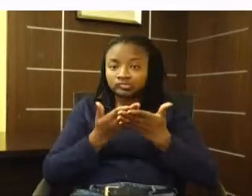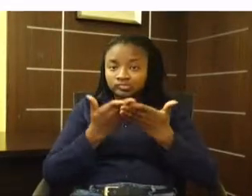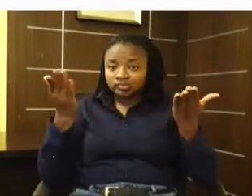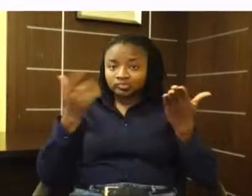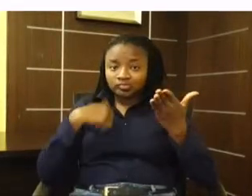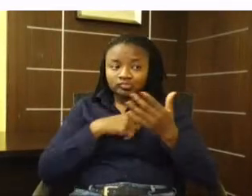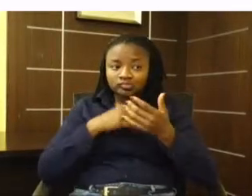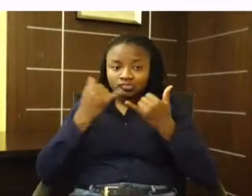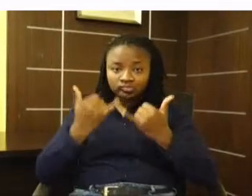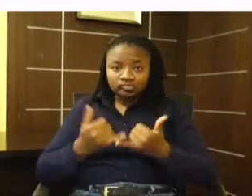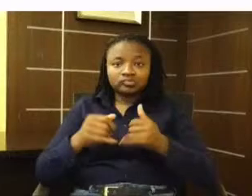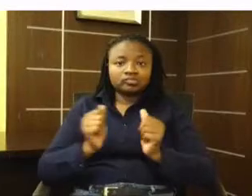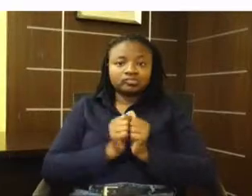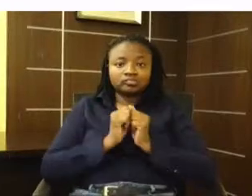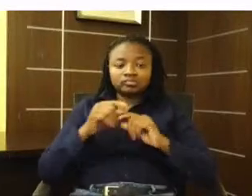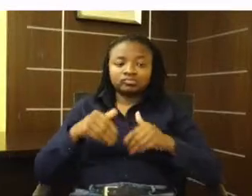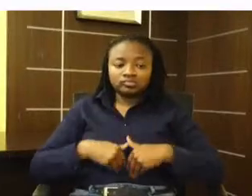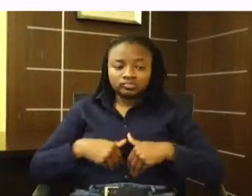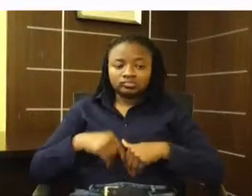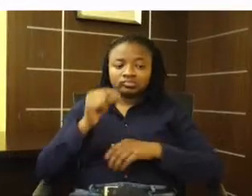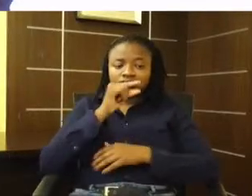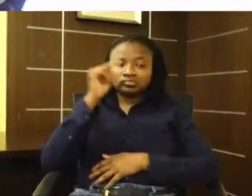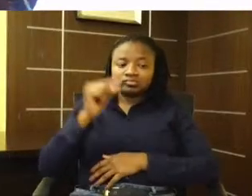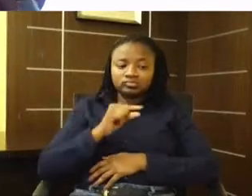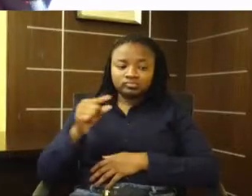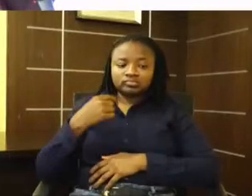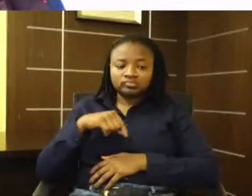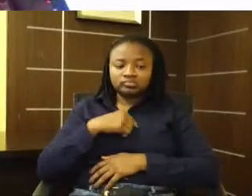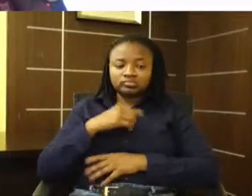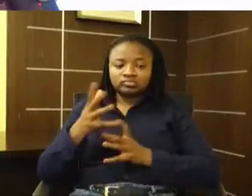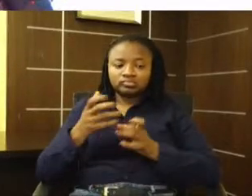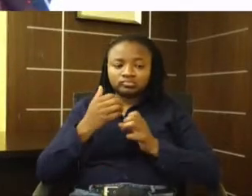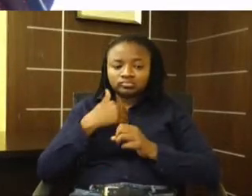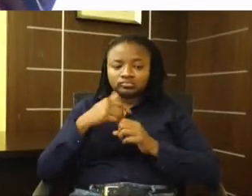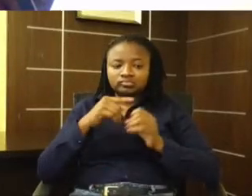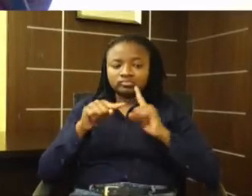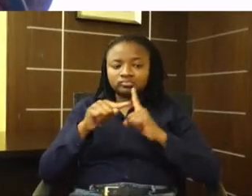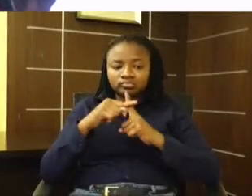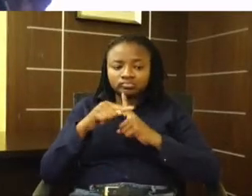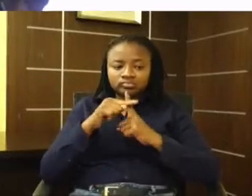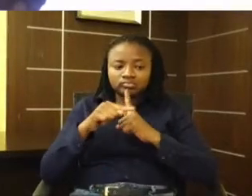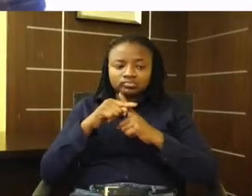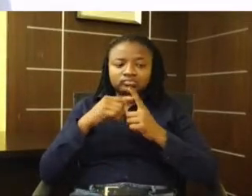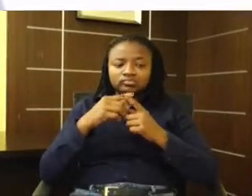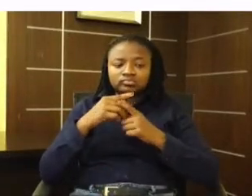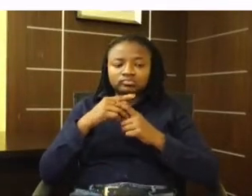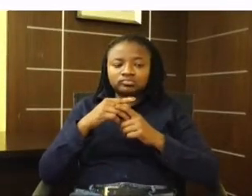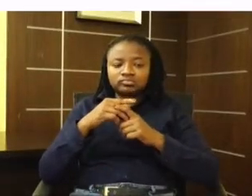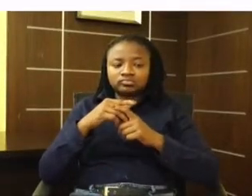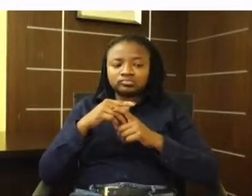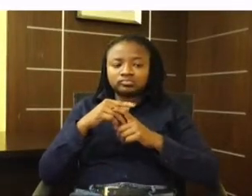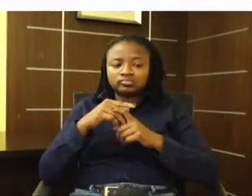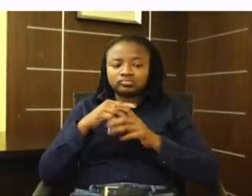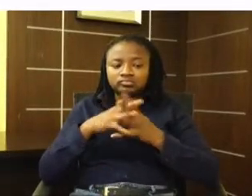and we need to know that we need to have positive vibes when it comes to the digital world. I want to call